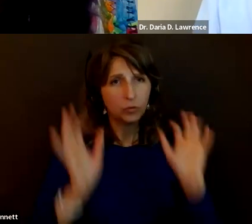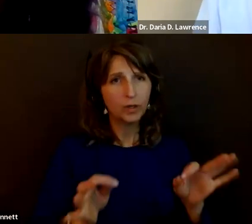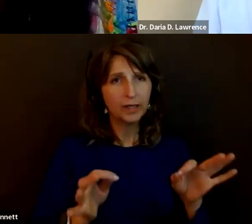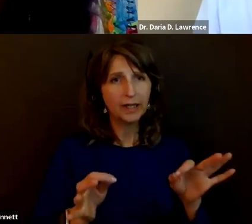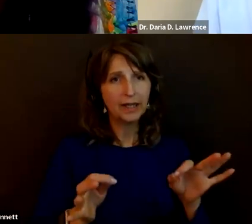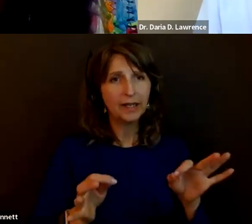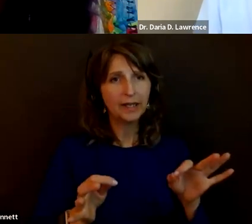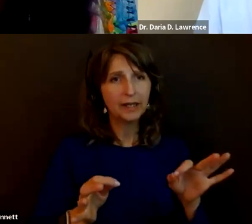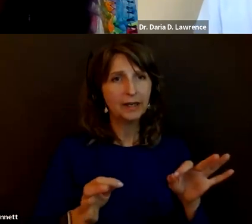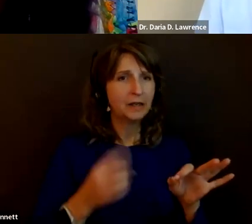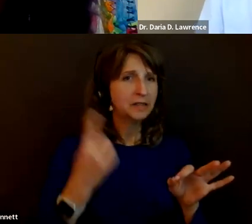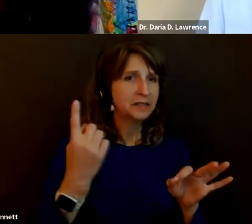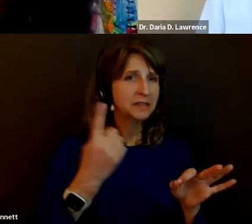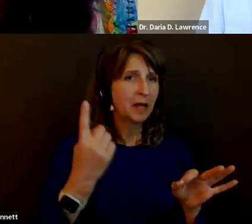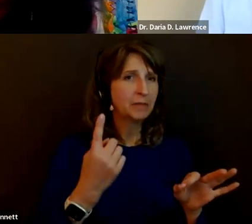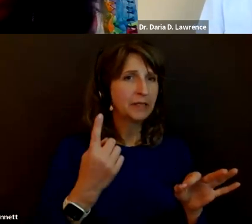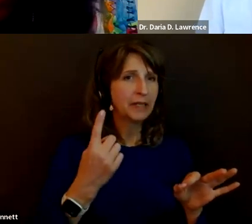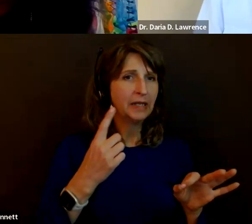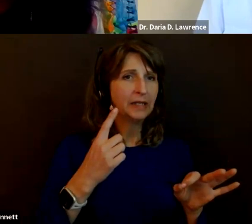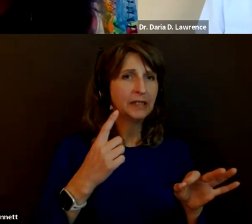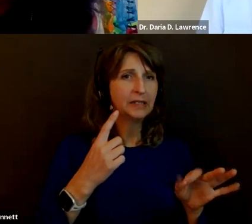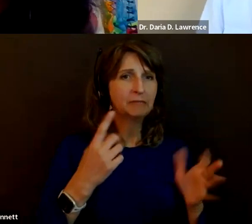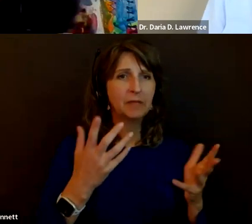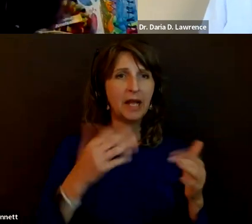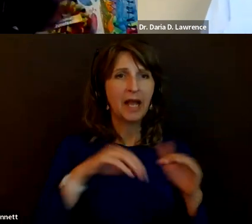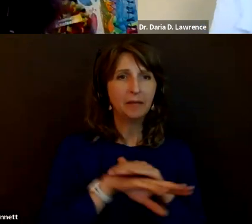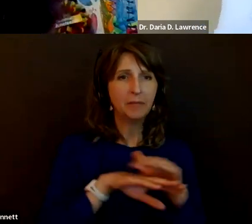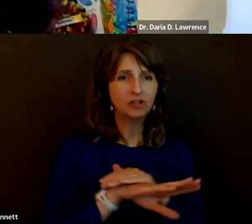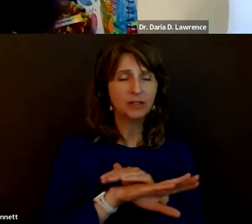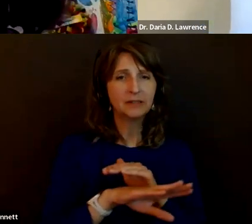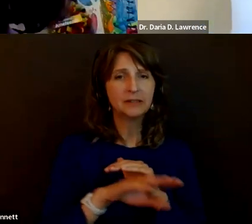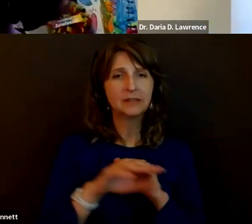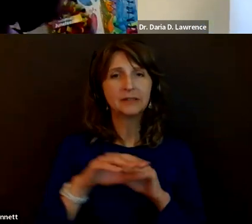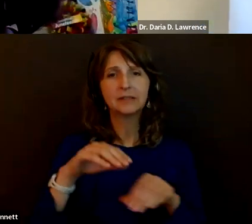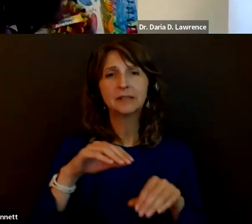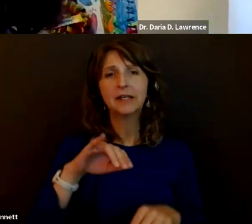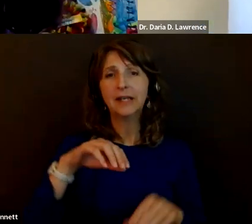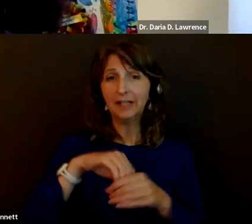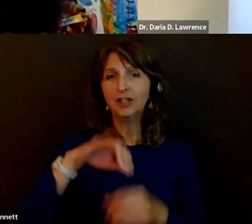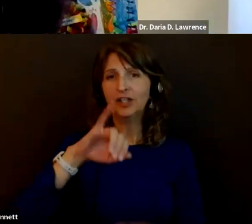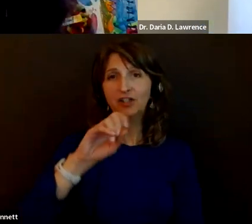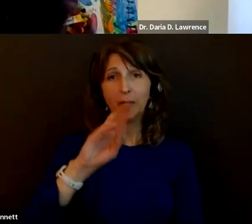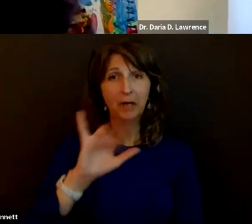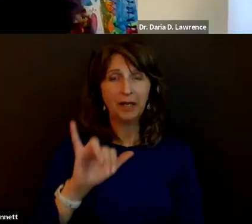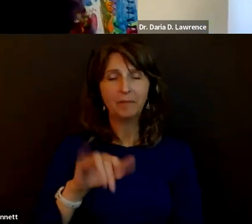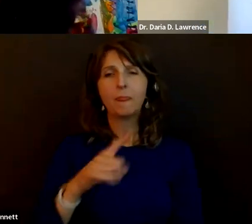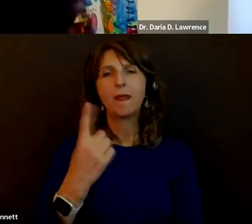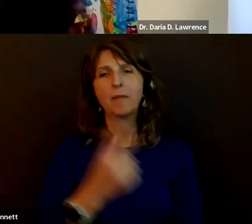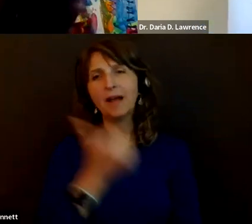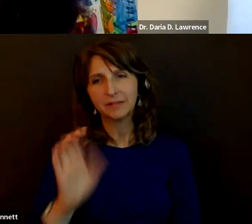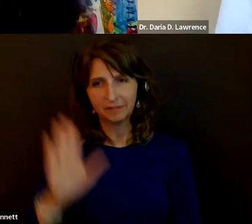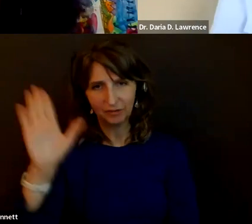speak to it. I would have to go research it some more before I said anything. And he also has his hand raised as